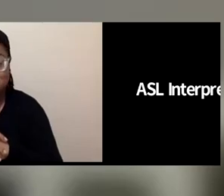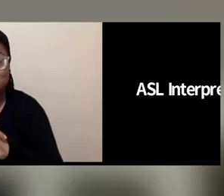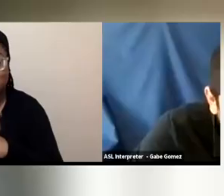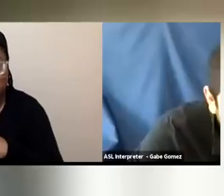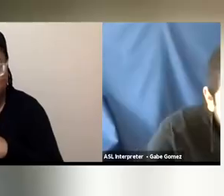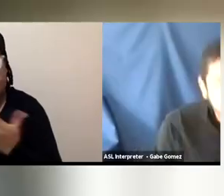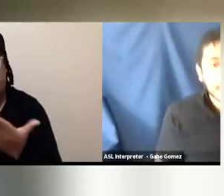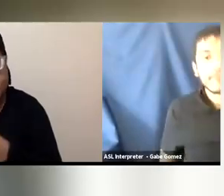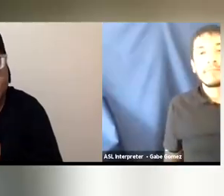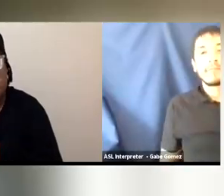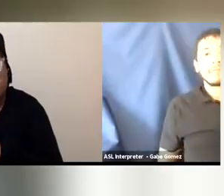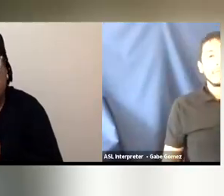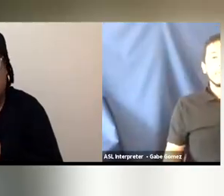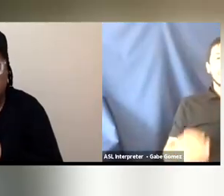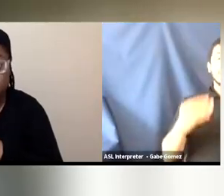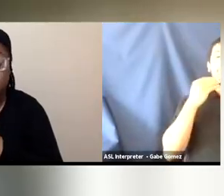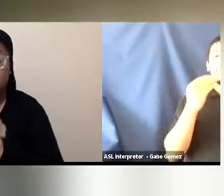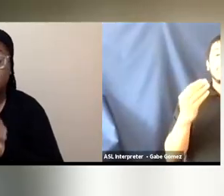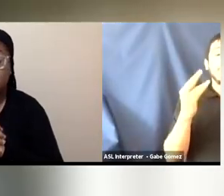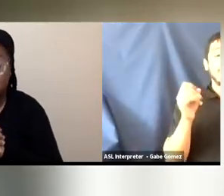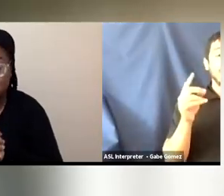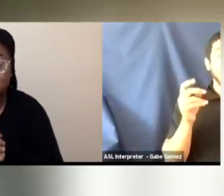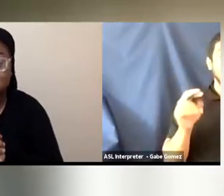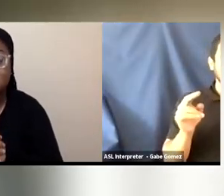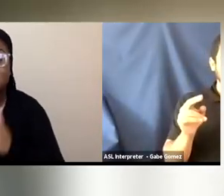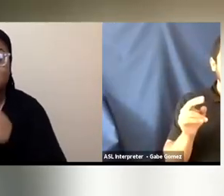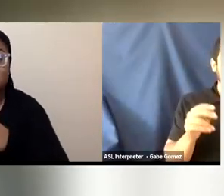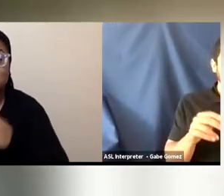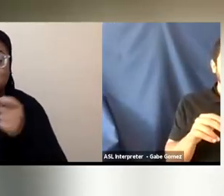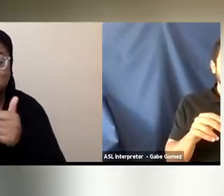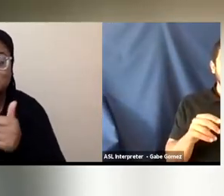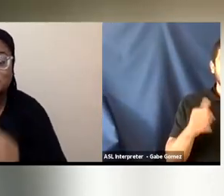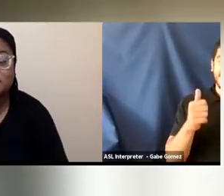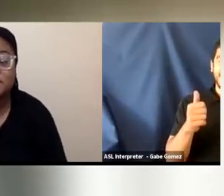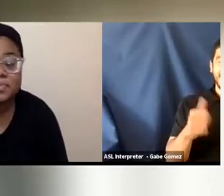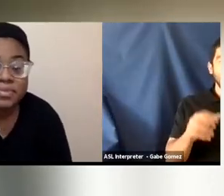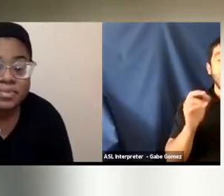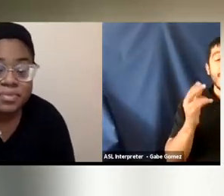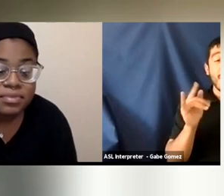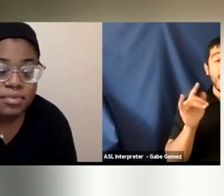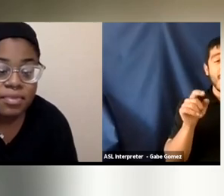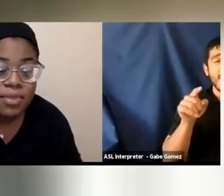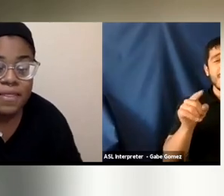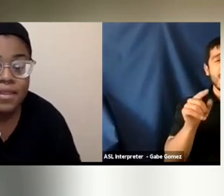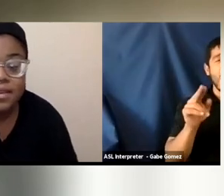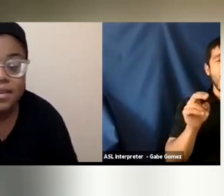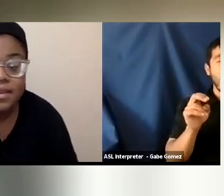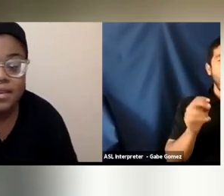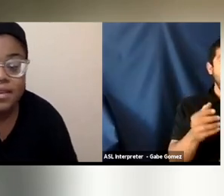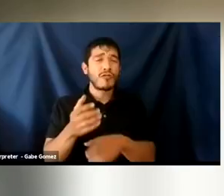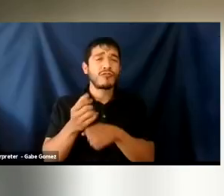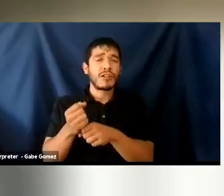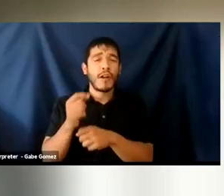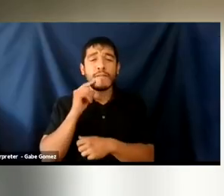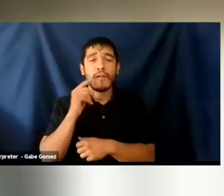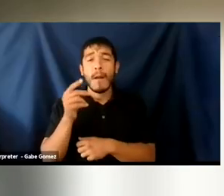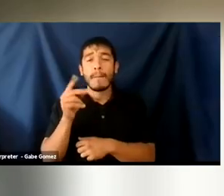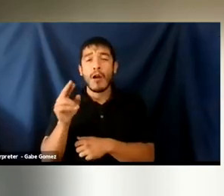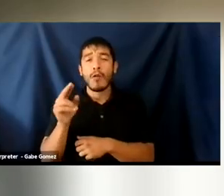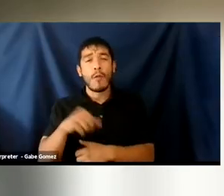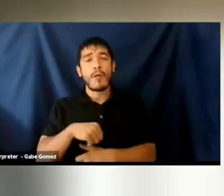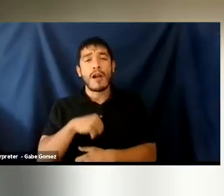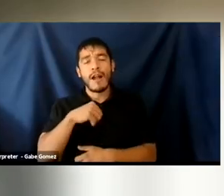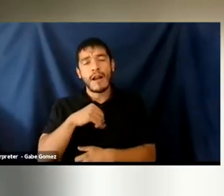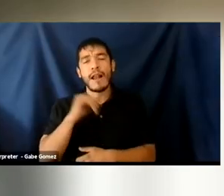Thank you. Thank you, Christopher. Charlie, you are a board trustee for Power Pride, which is a